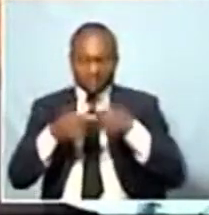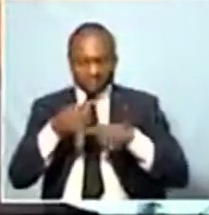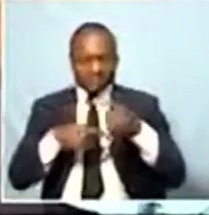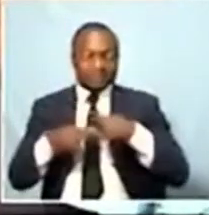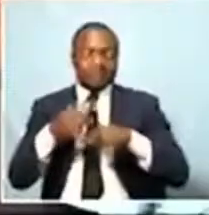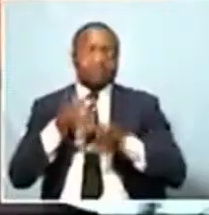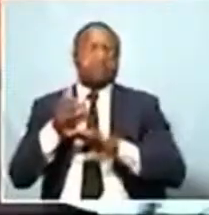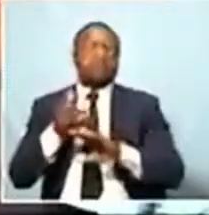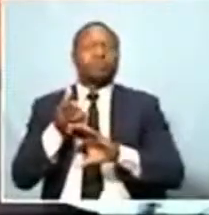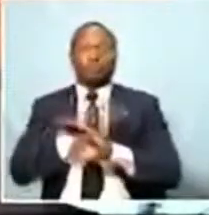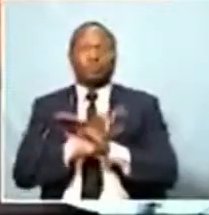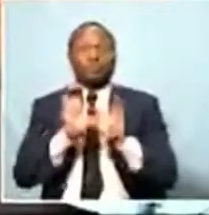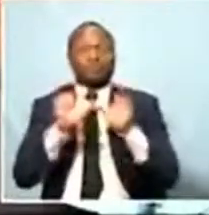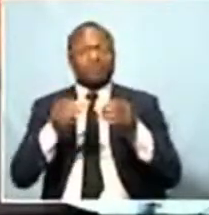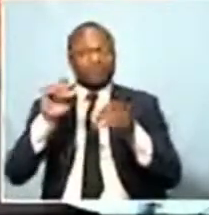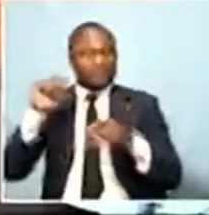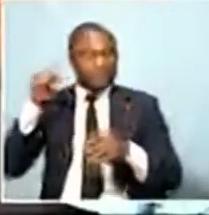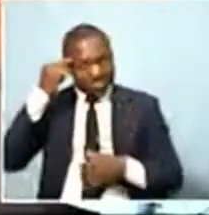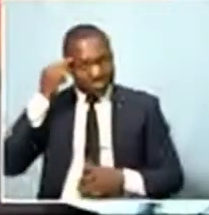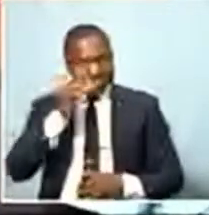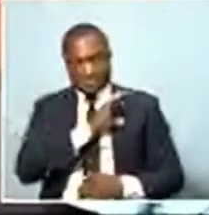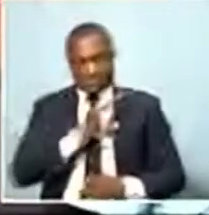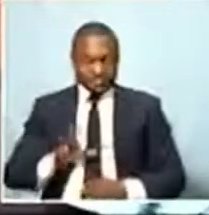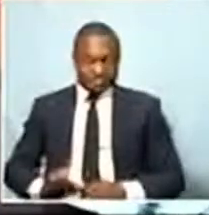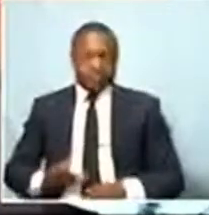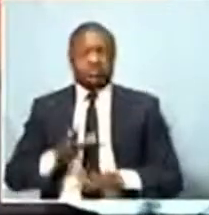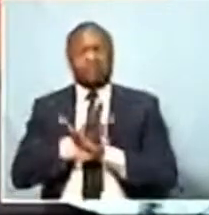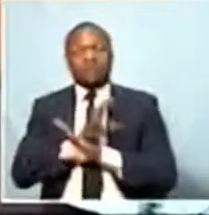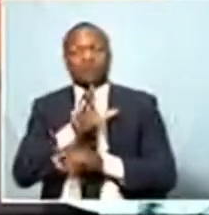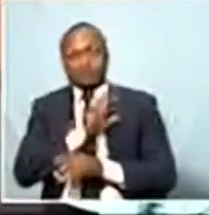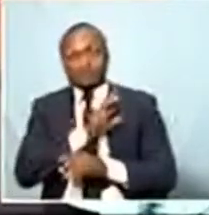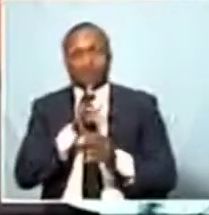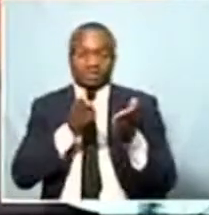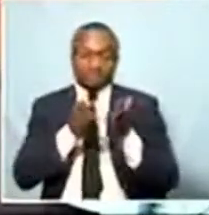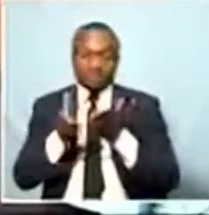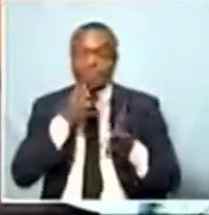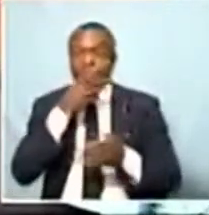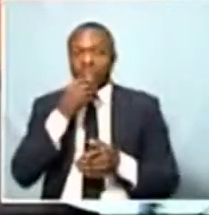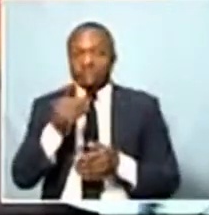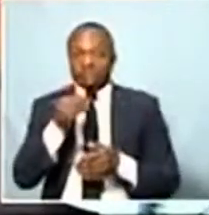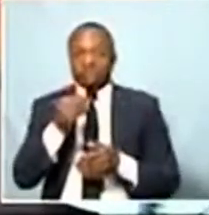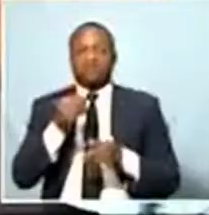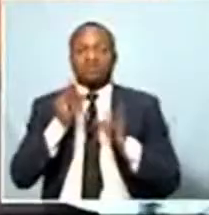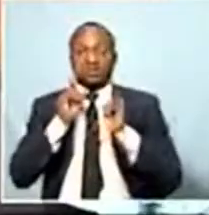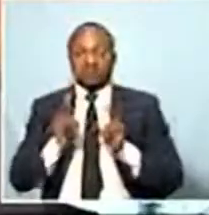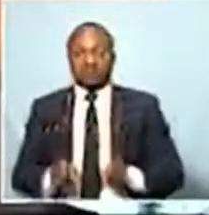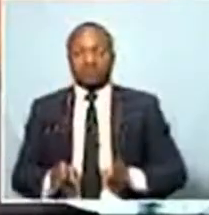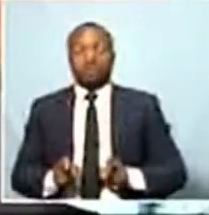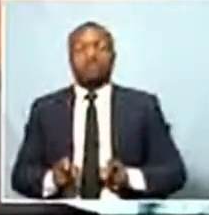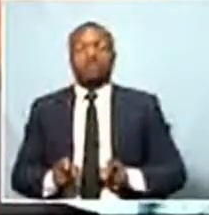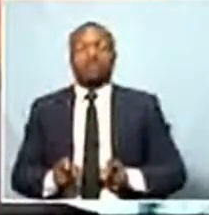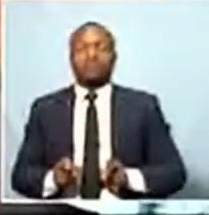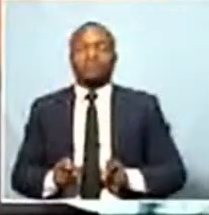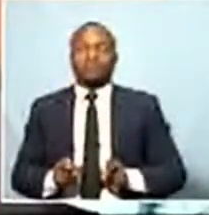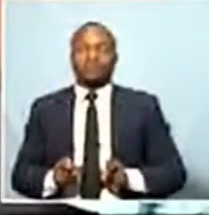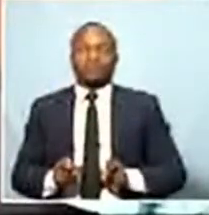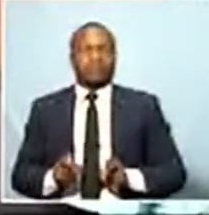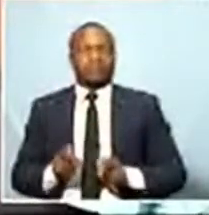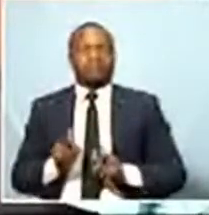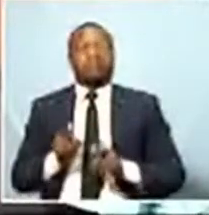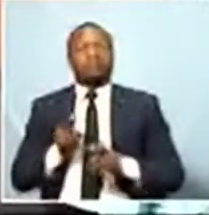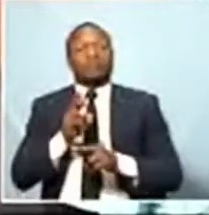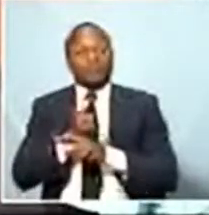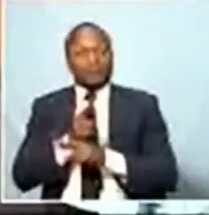appearance before the Committee on Parastatal Bodies. The Zambia Police Service Commission and the Human Rights Commission are key